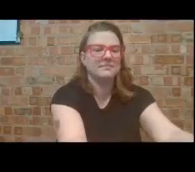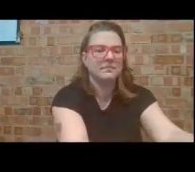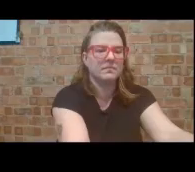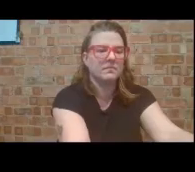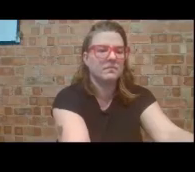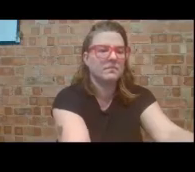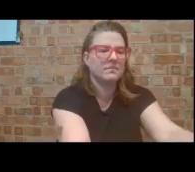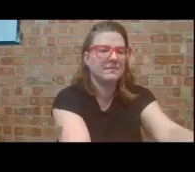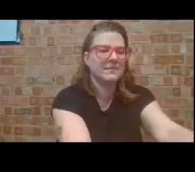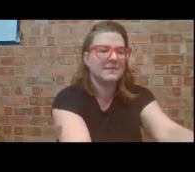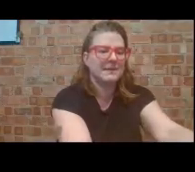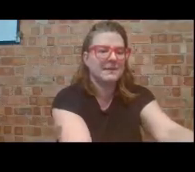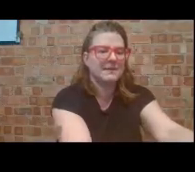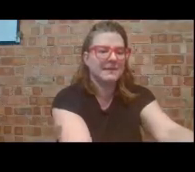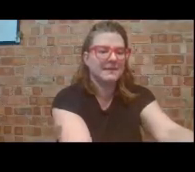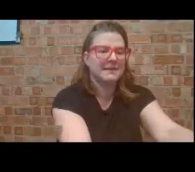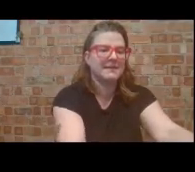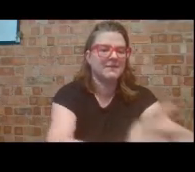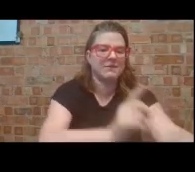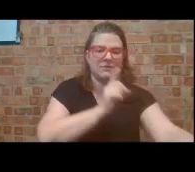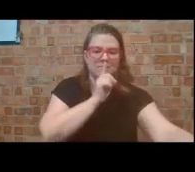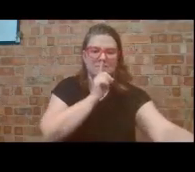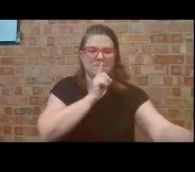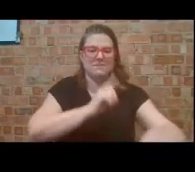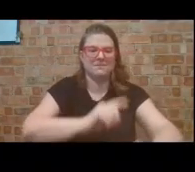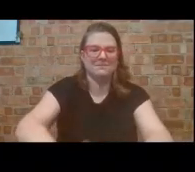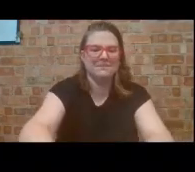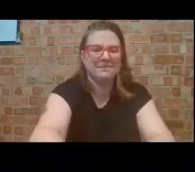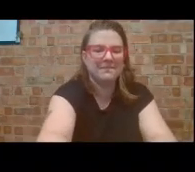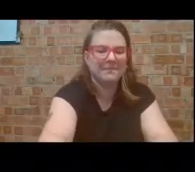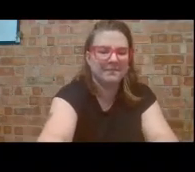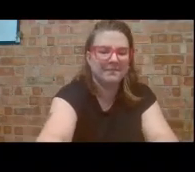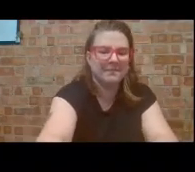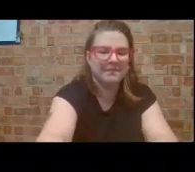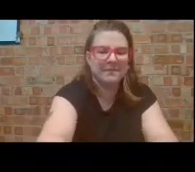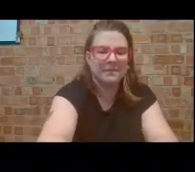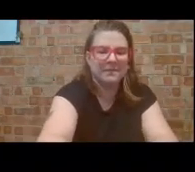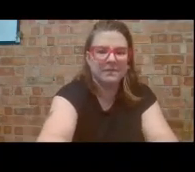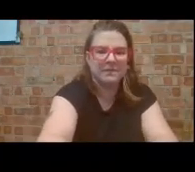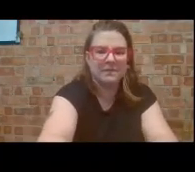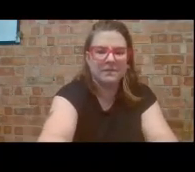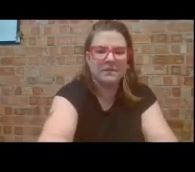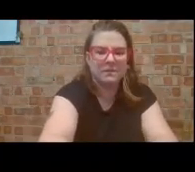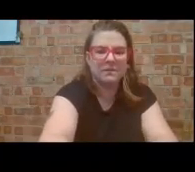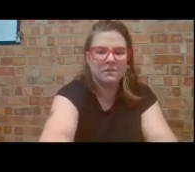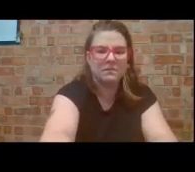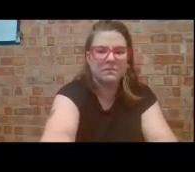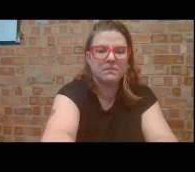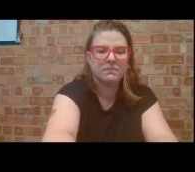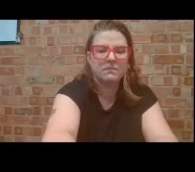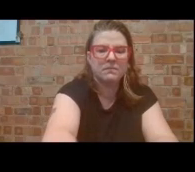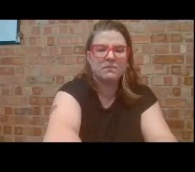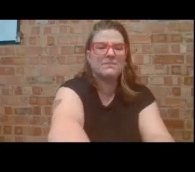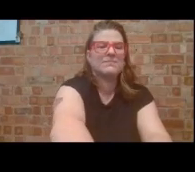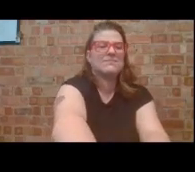always turn it on at full screen zoom, and then turning zoom on. When you've turned